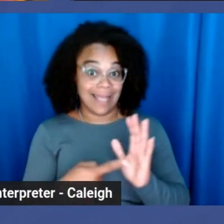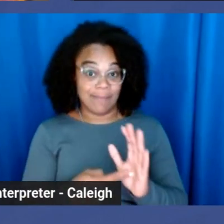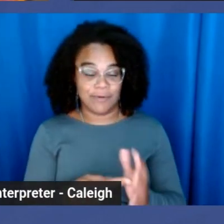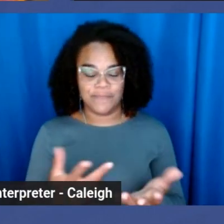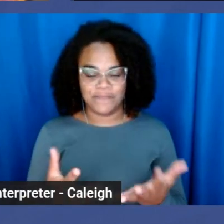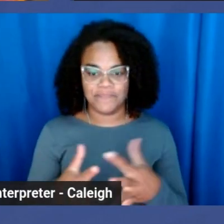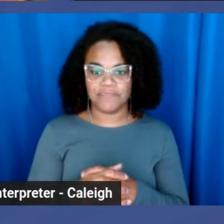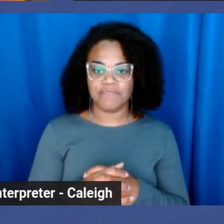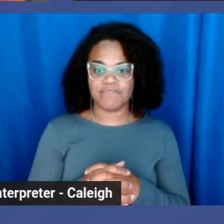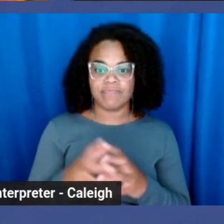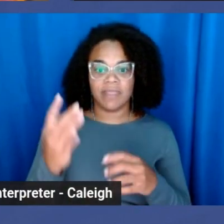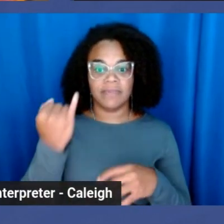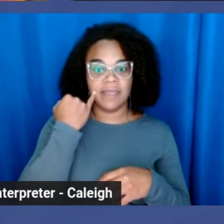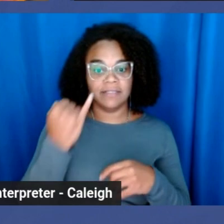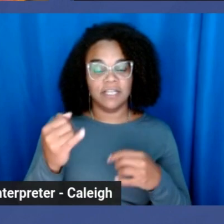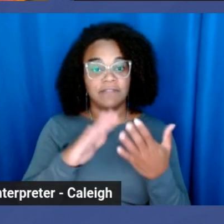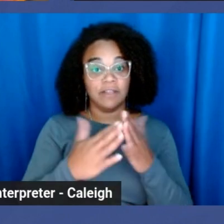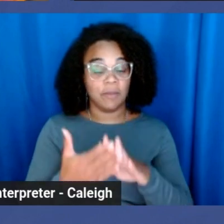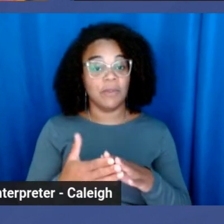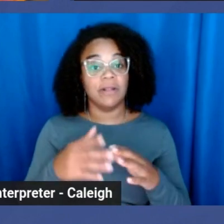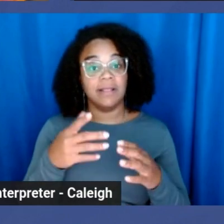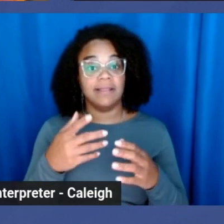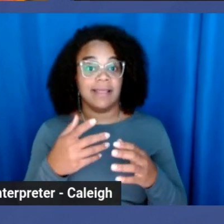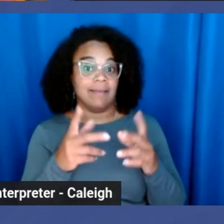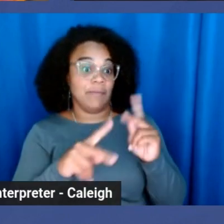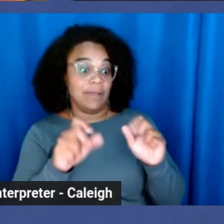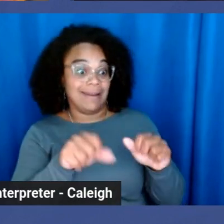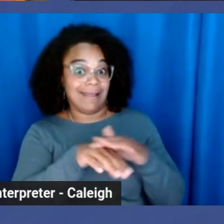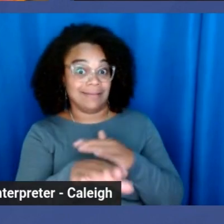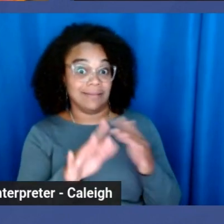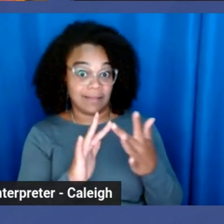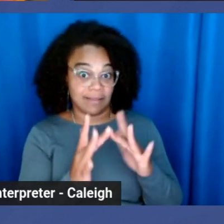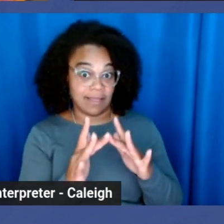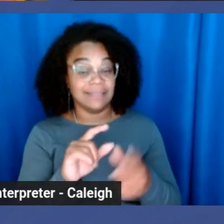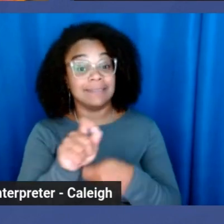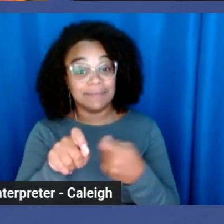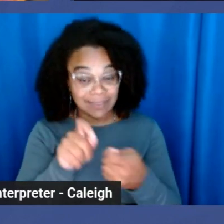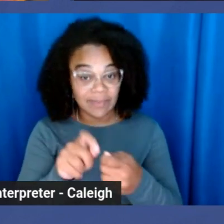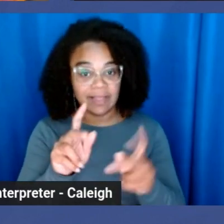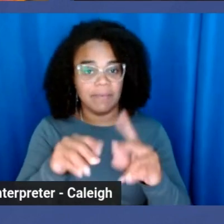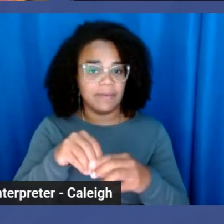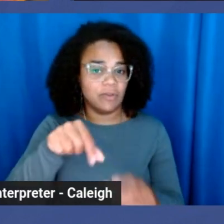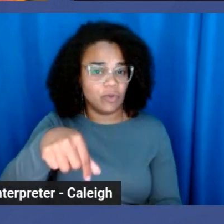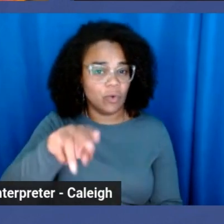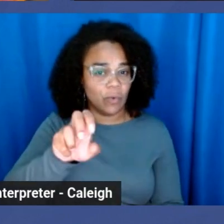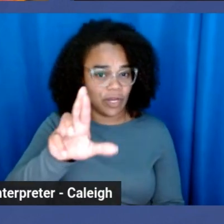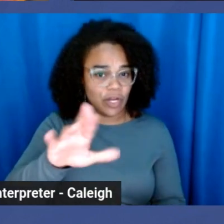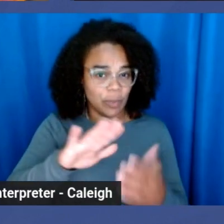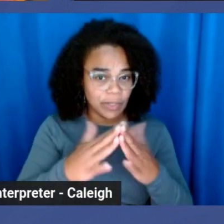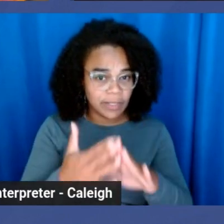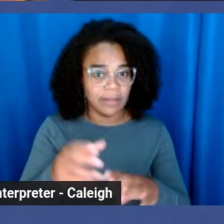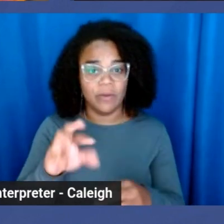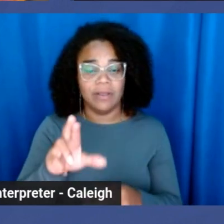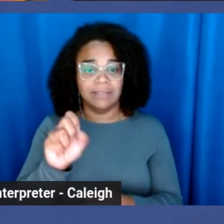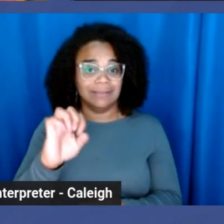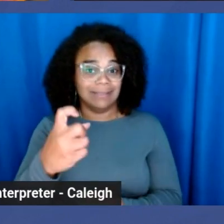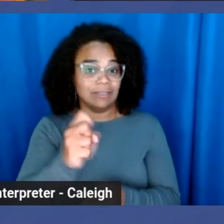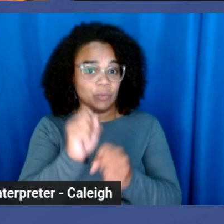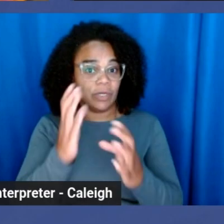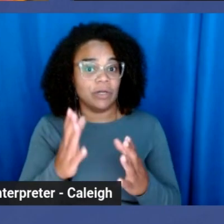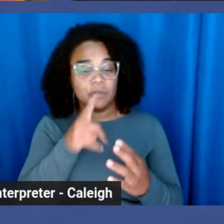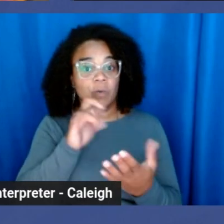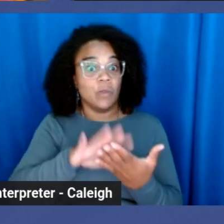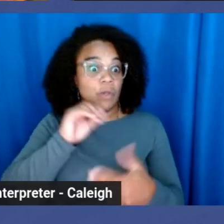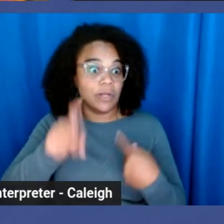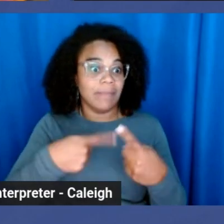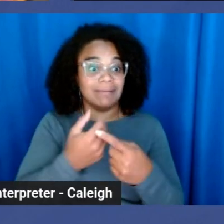that is this idea of the community that one can access online, especially people in the queer community, sex workers who get tips on, safety